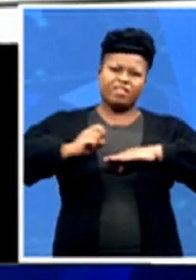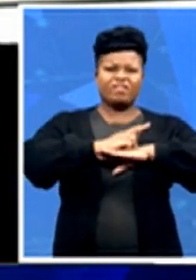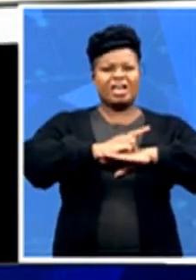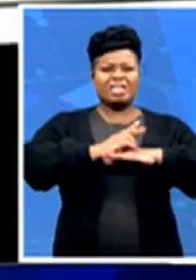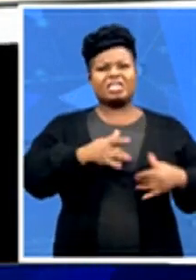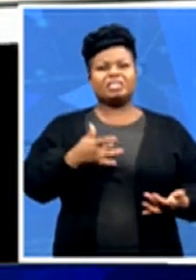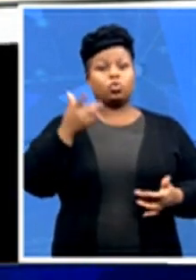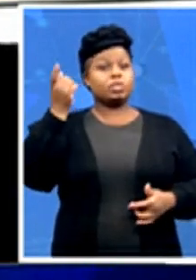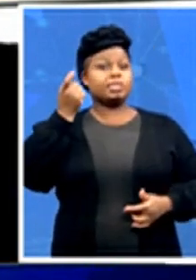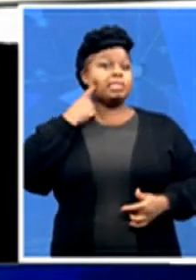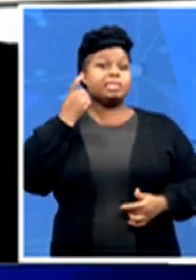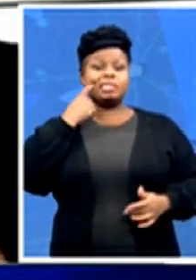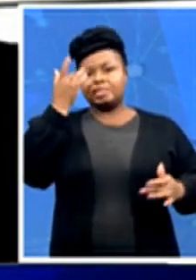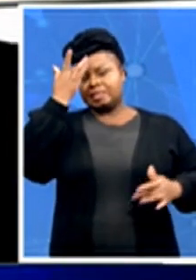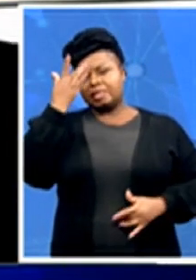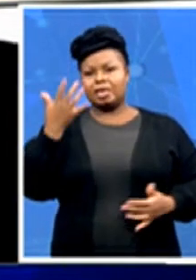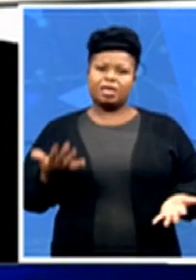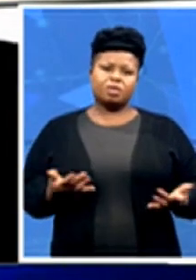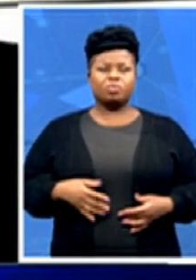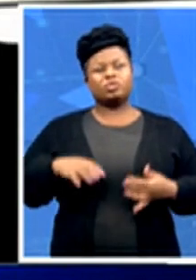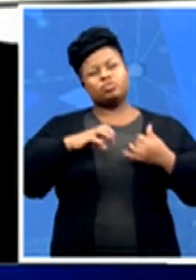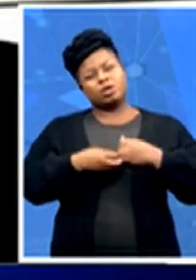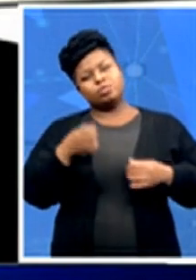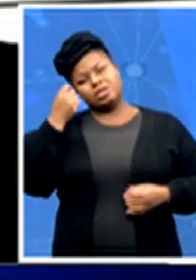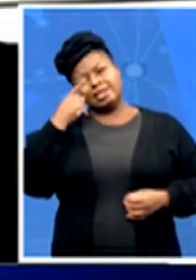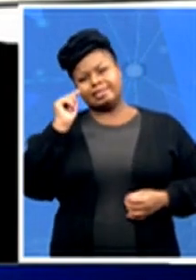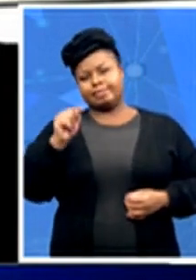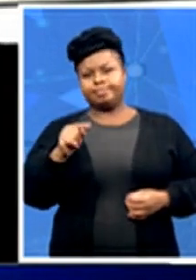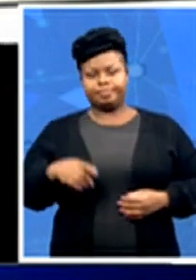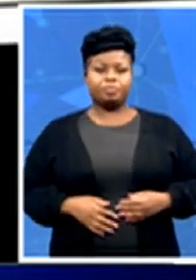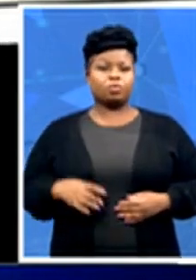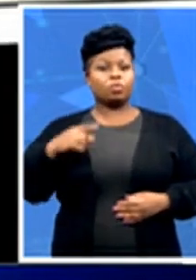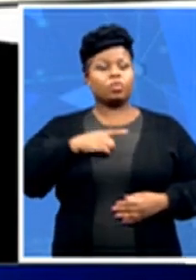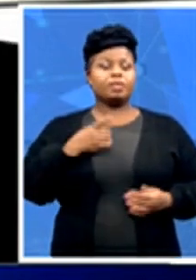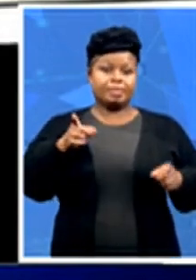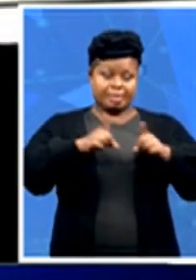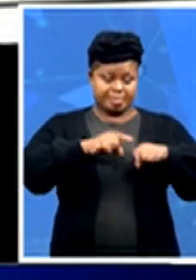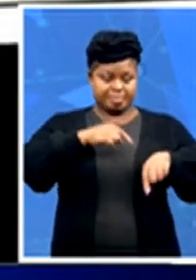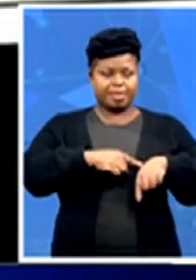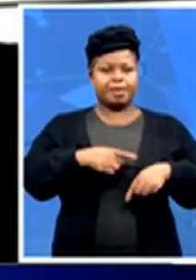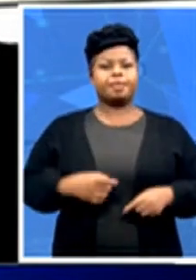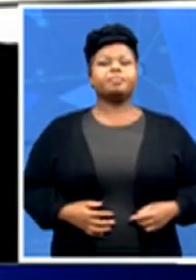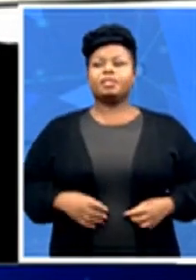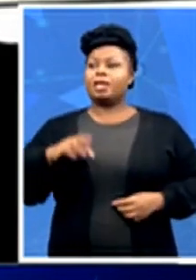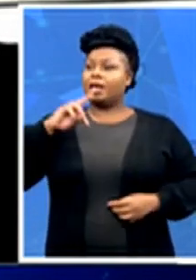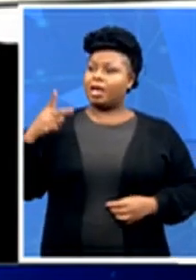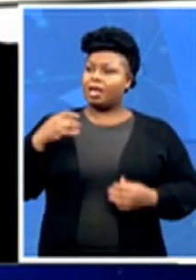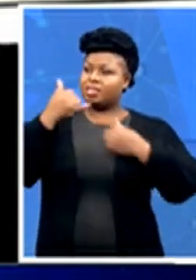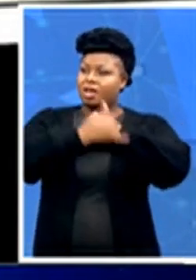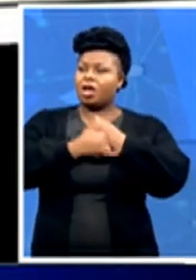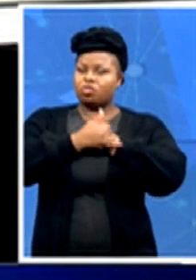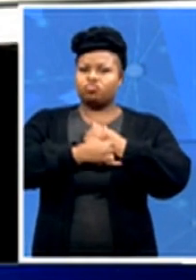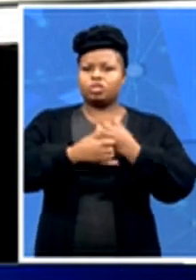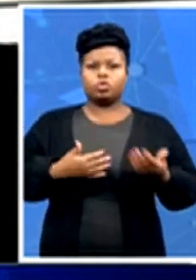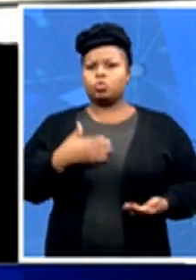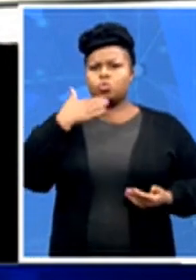understand all of that. While we're trying to understand that, countries that have an excess of vaccine doses, they